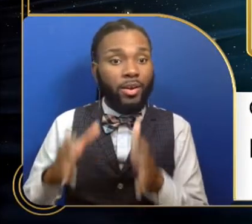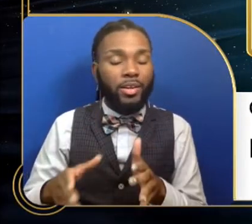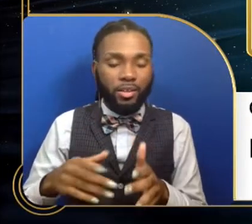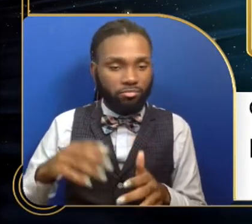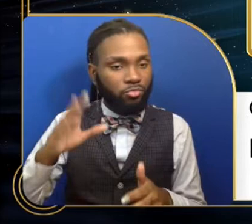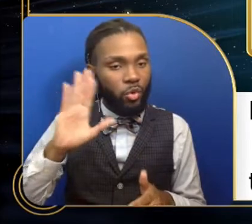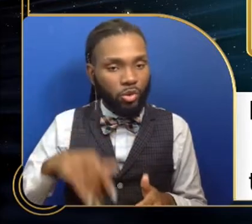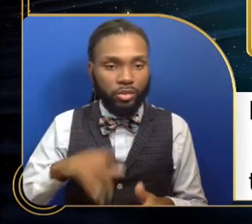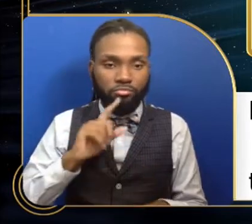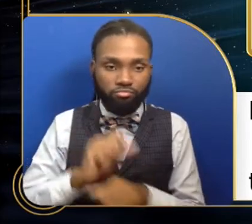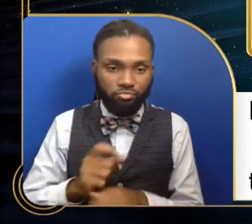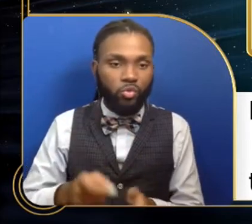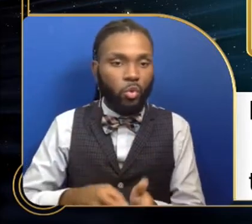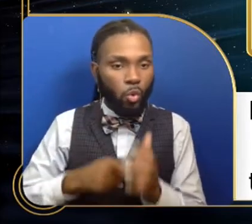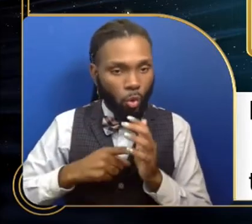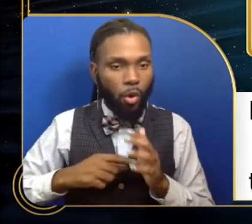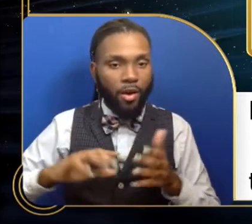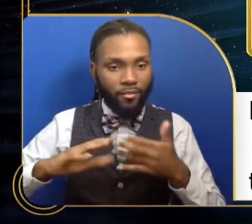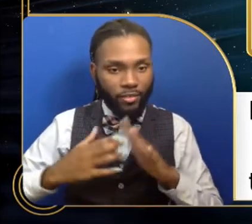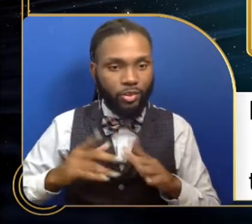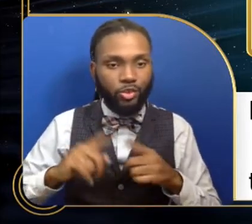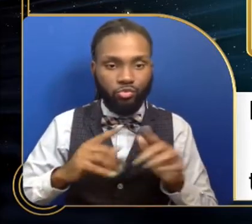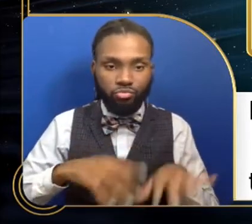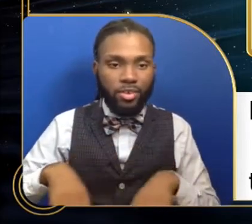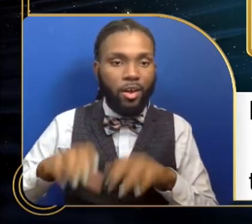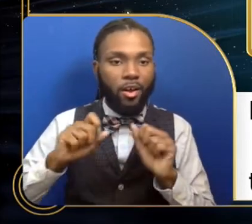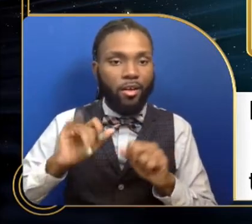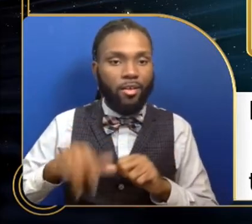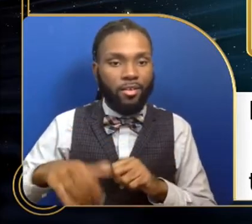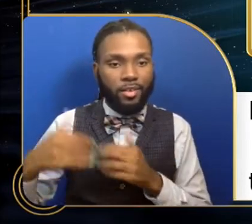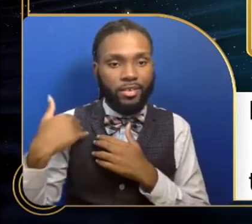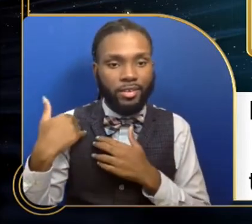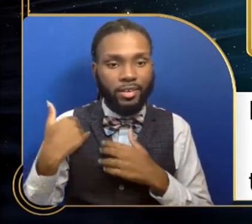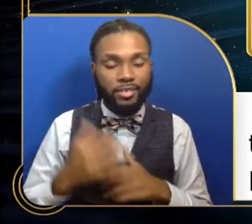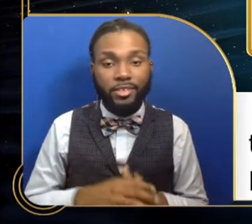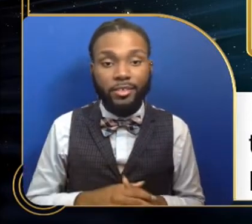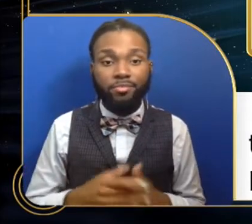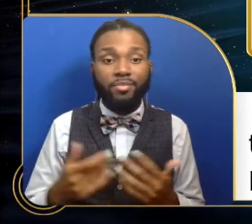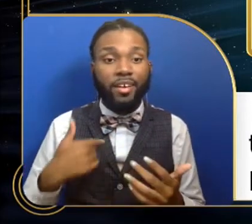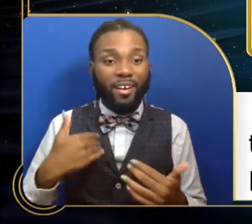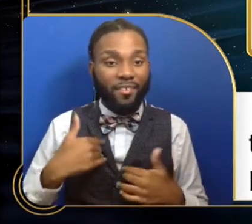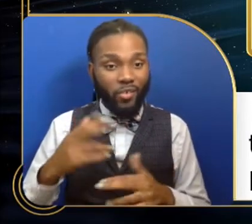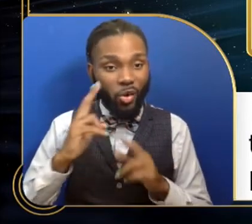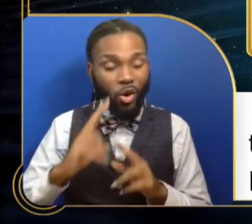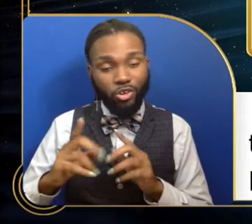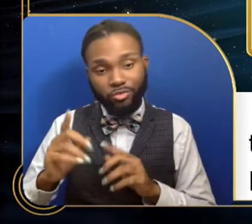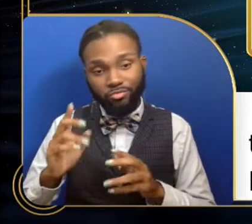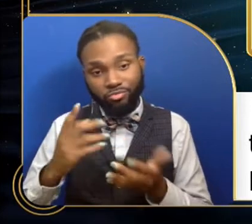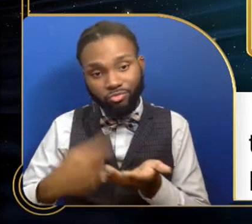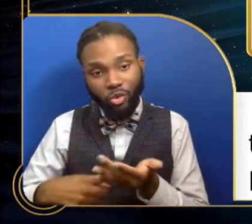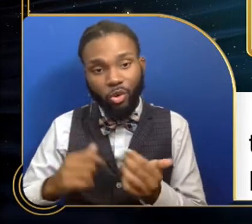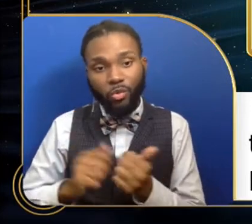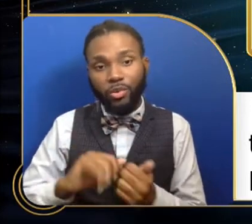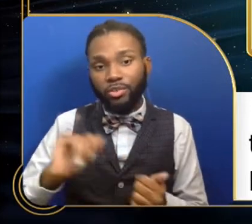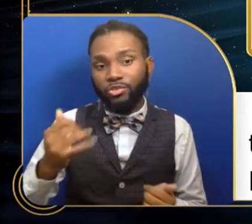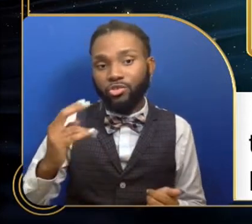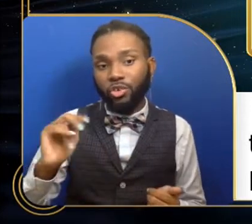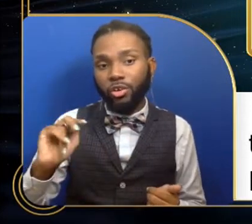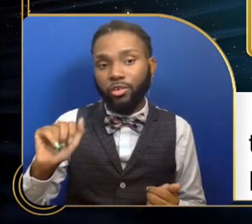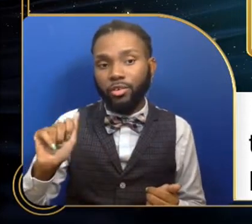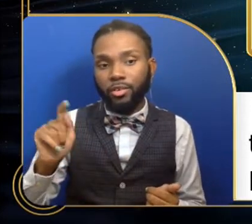on this monumental task. I had the pleasure of speaking with Jonathan back in 2019 for